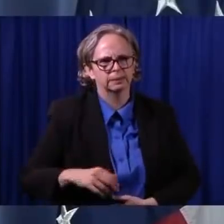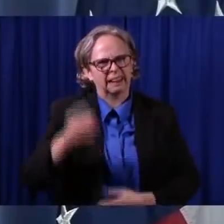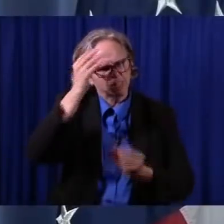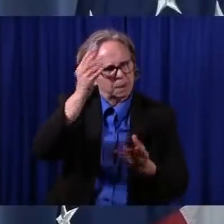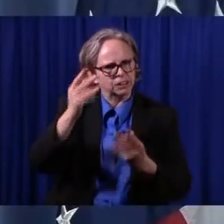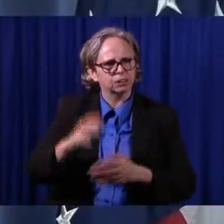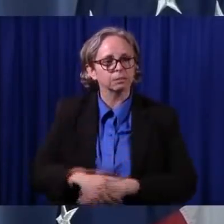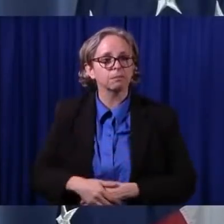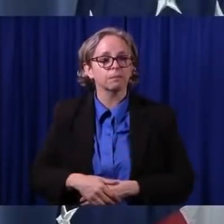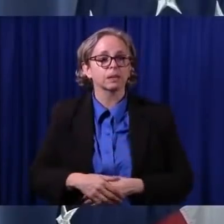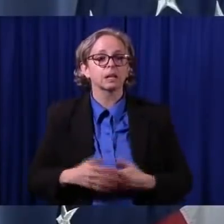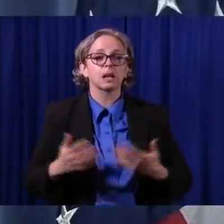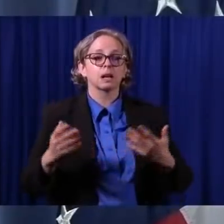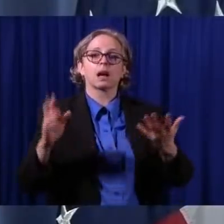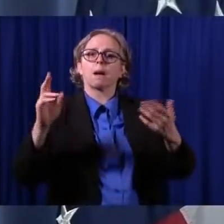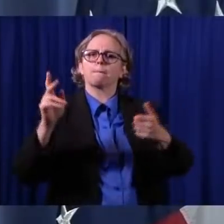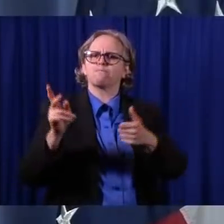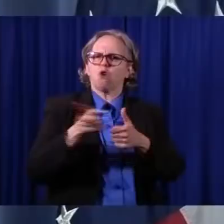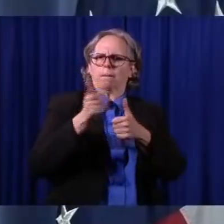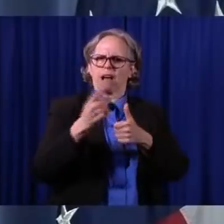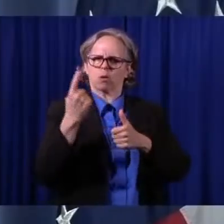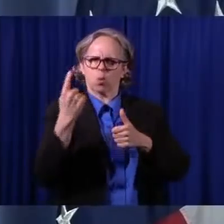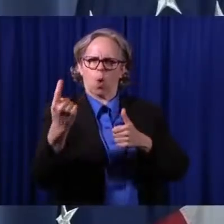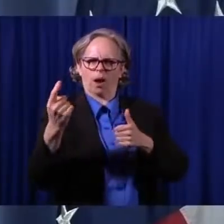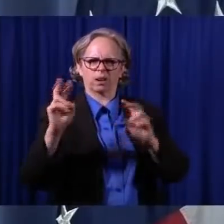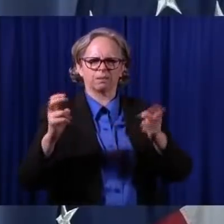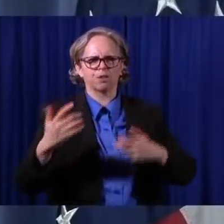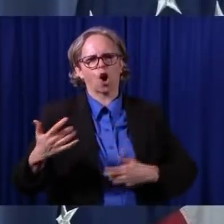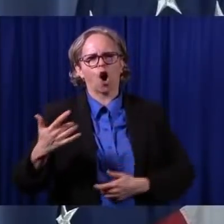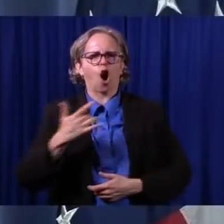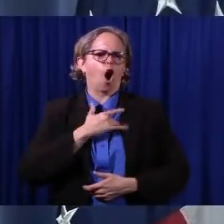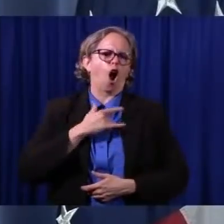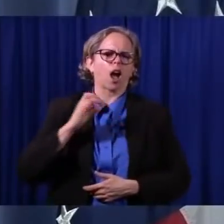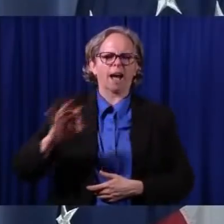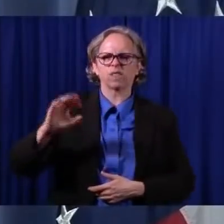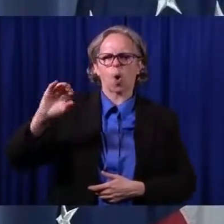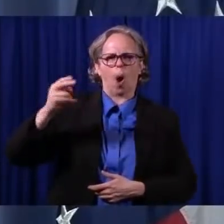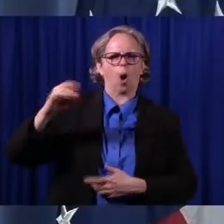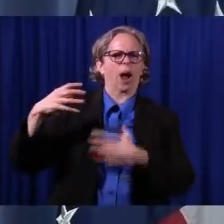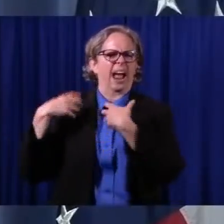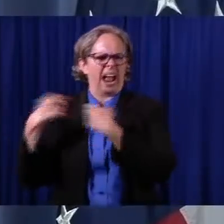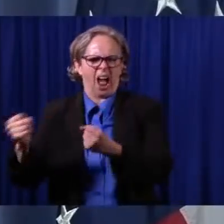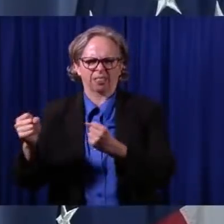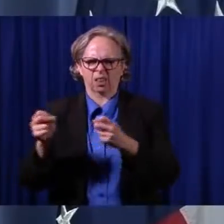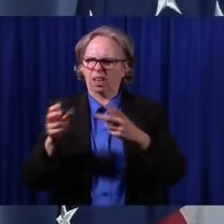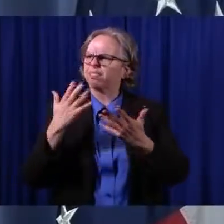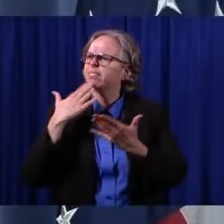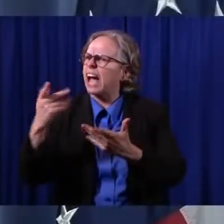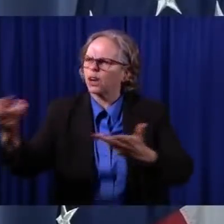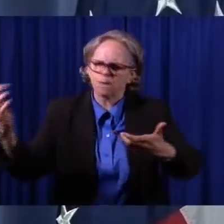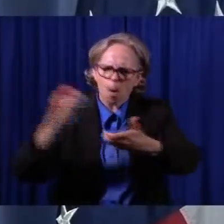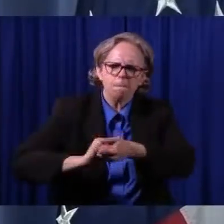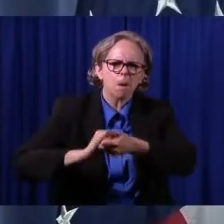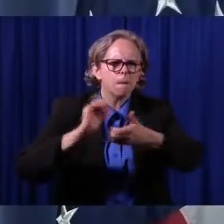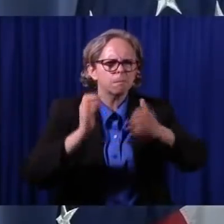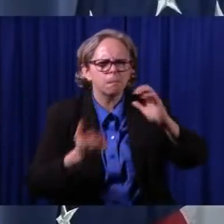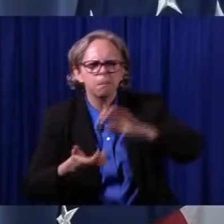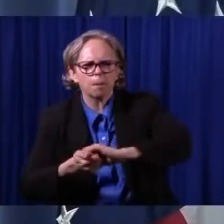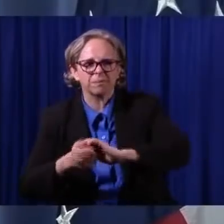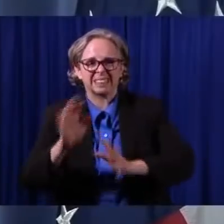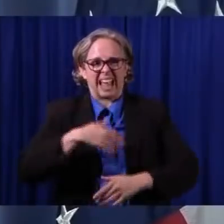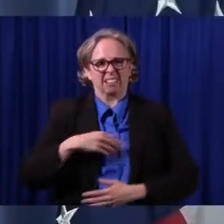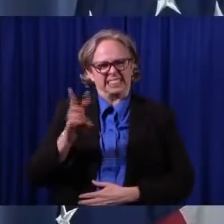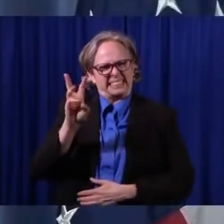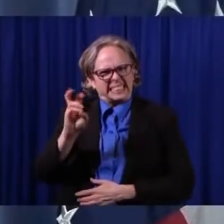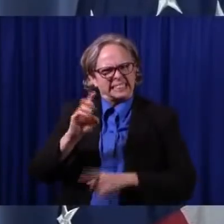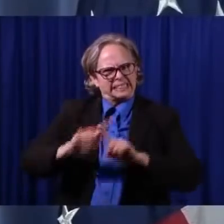Ohio Family Health, there'll be 6 pop-up locations around Columbus where anyone can come and be tested. We picked these locations